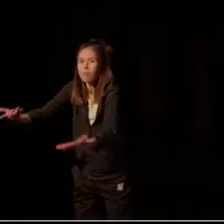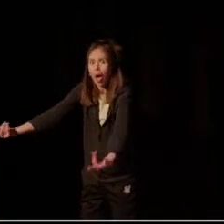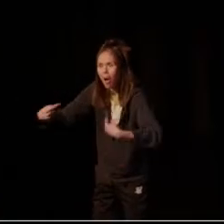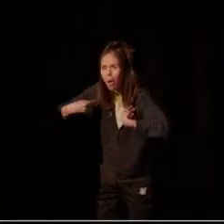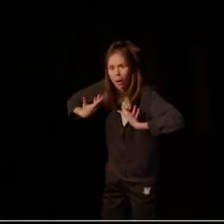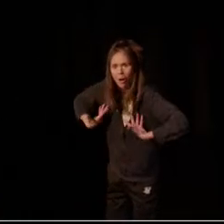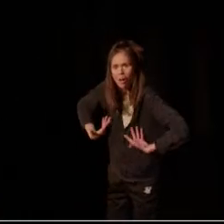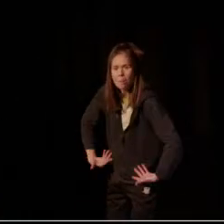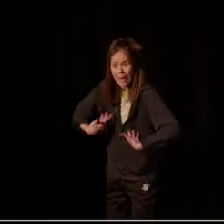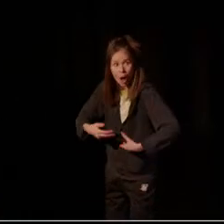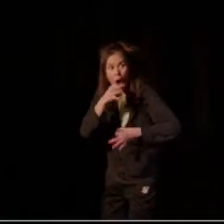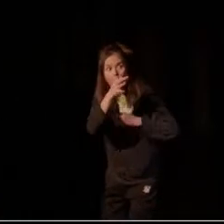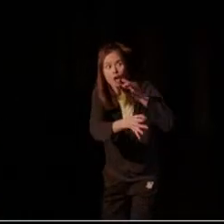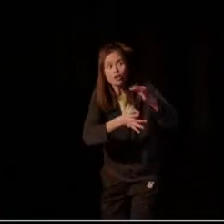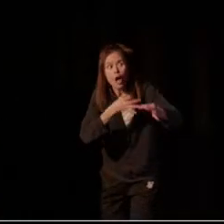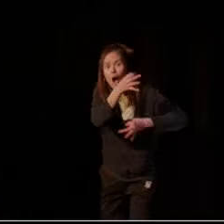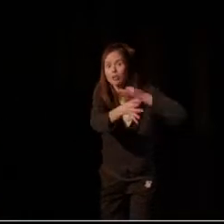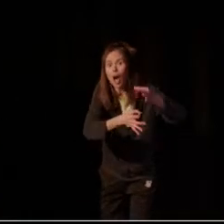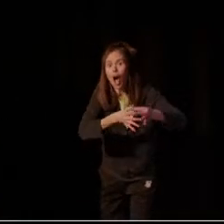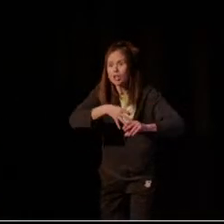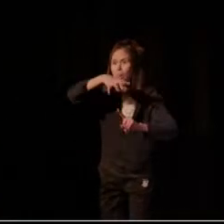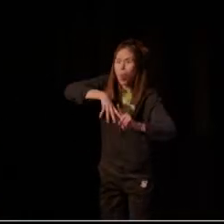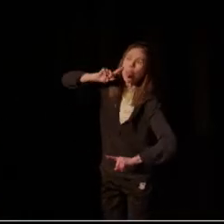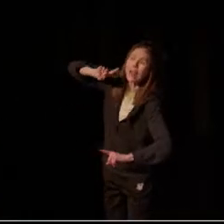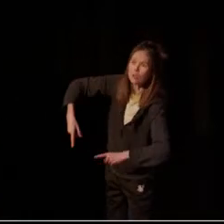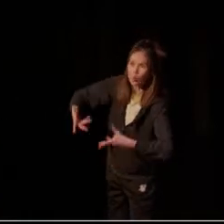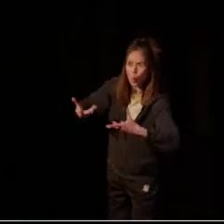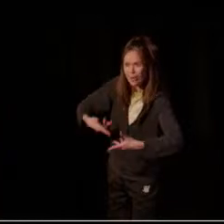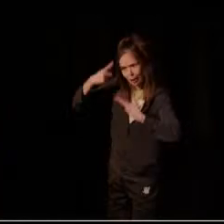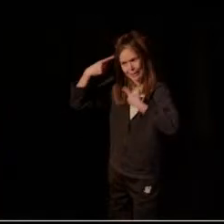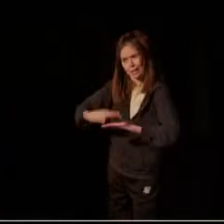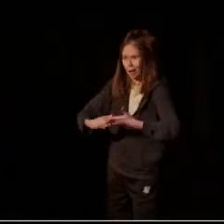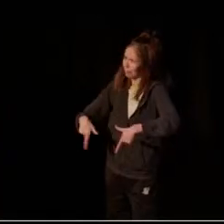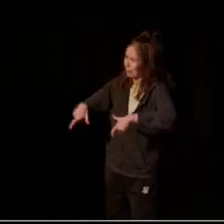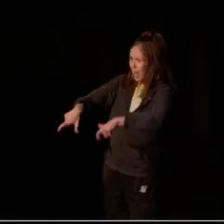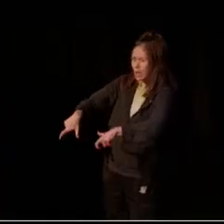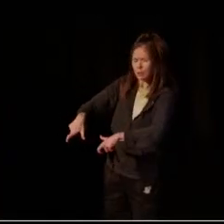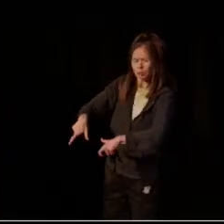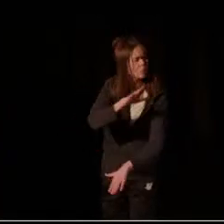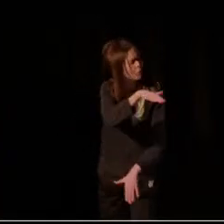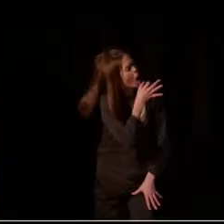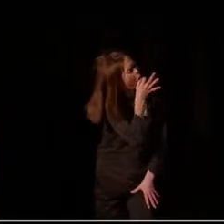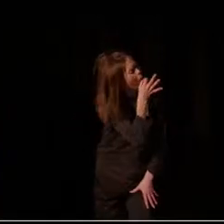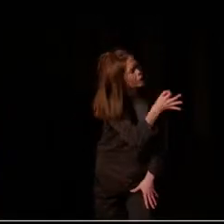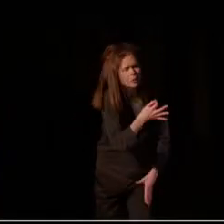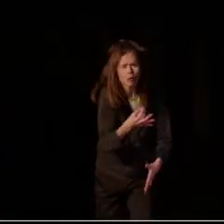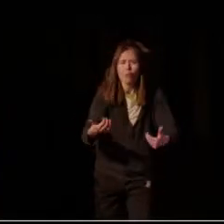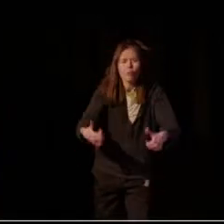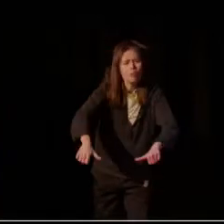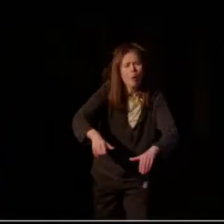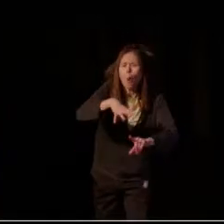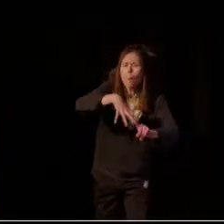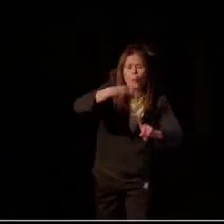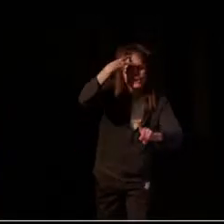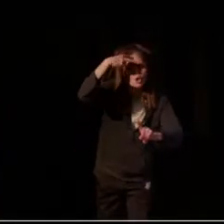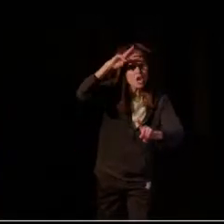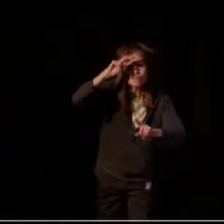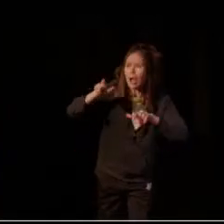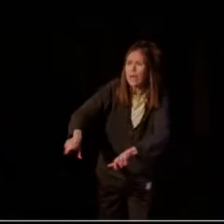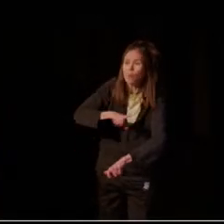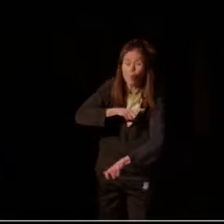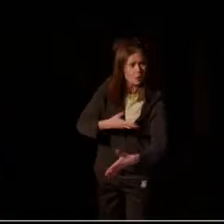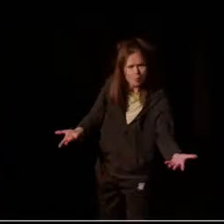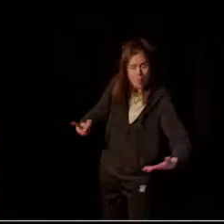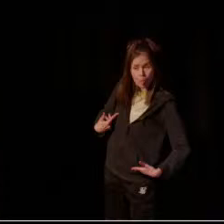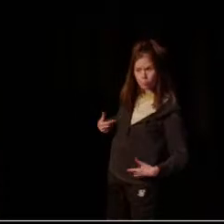know. Why was it, Camilla, that he did stay? Well, at your good wife's entreaty. Good. Good